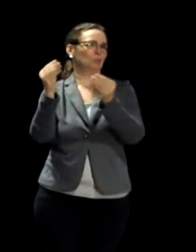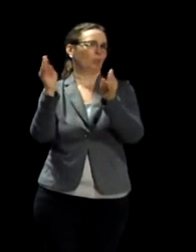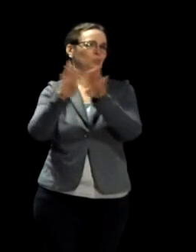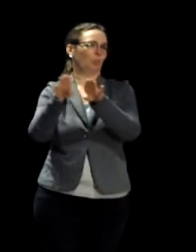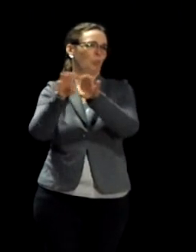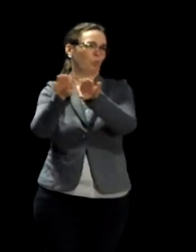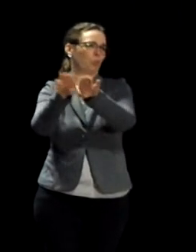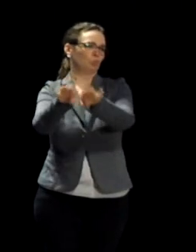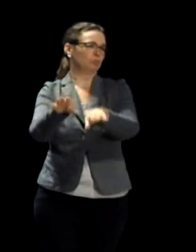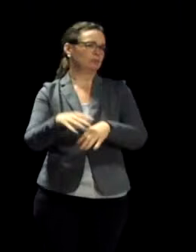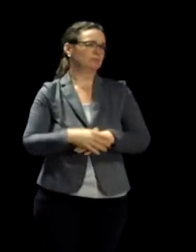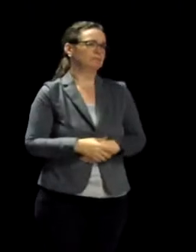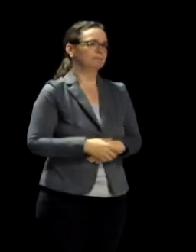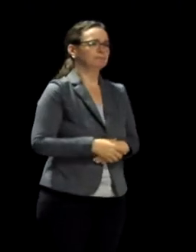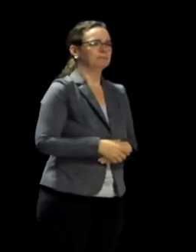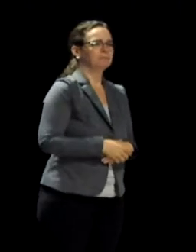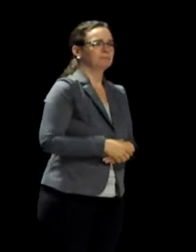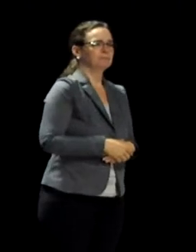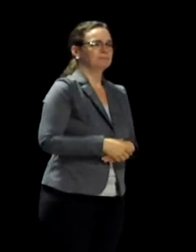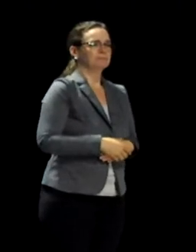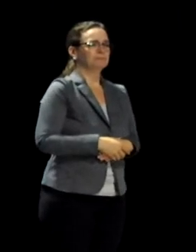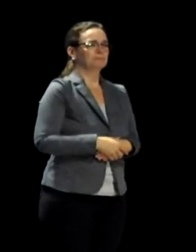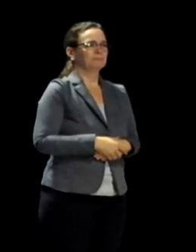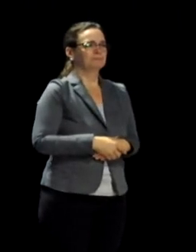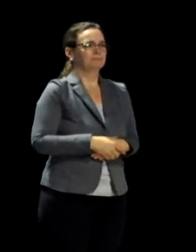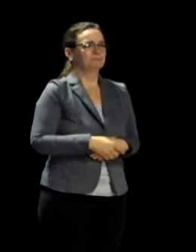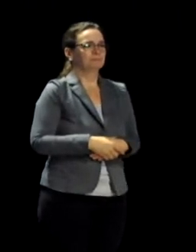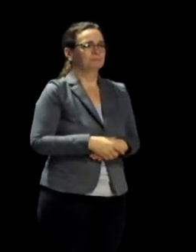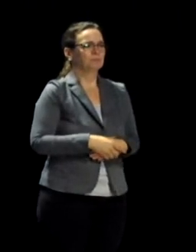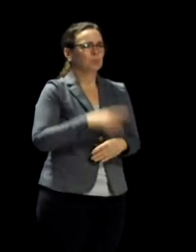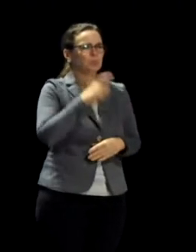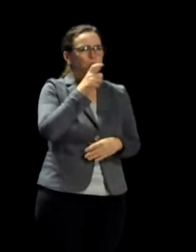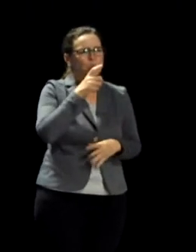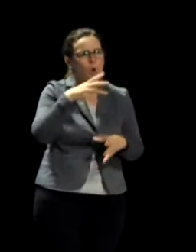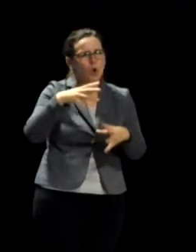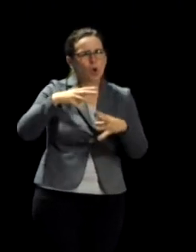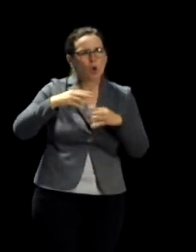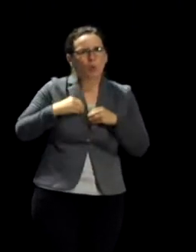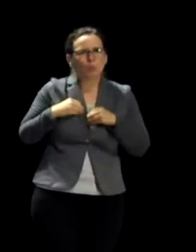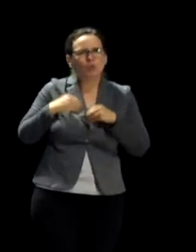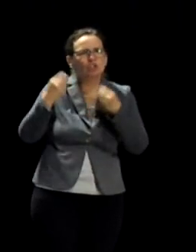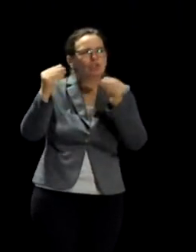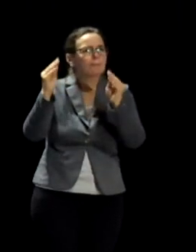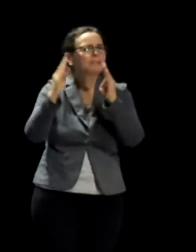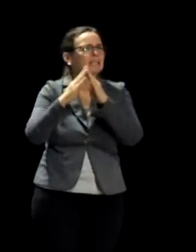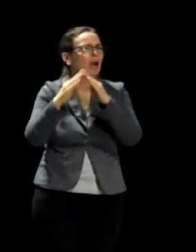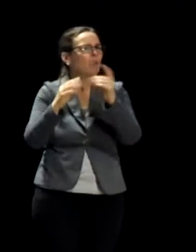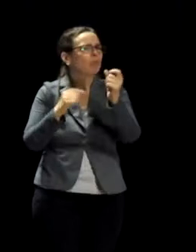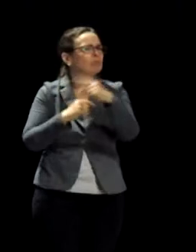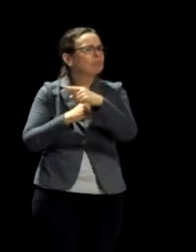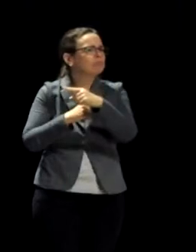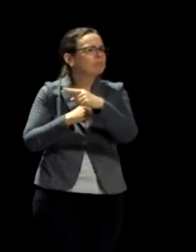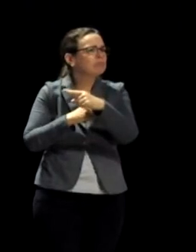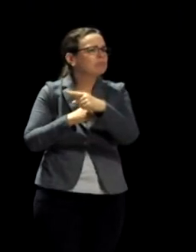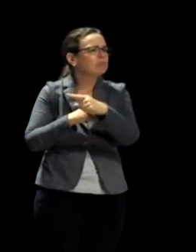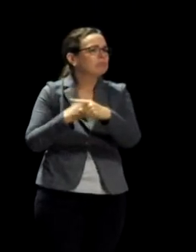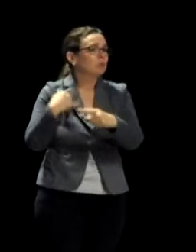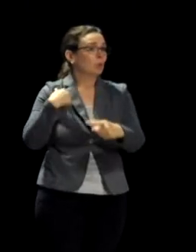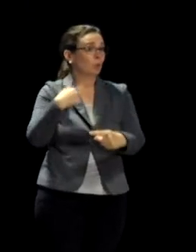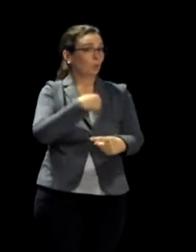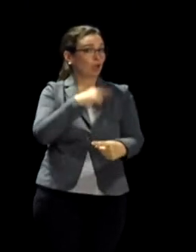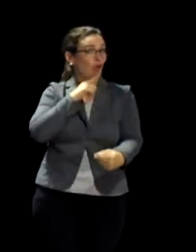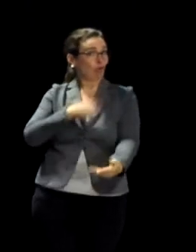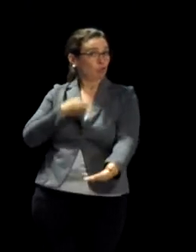we're suing each other with Shopping Town, so I don't think they're going to be coming to us. They owe us millions of dollars. They've never spent money in their